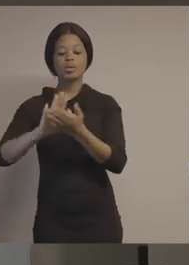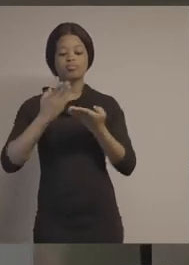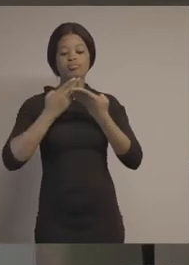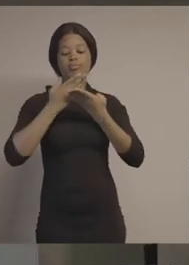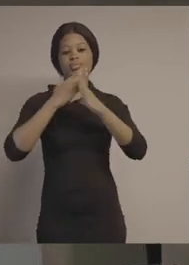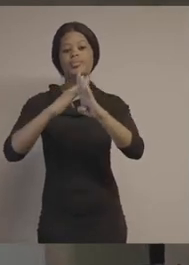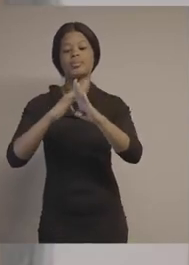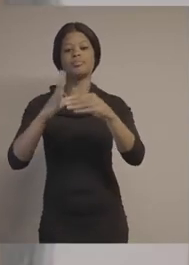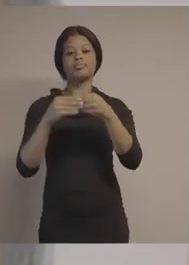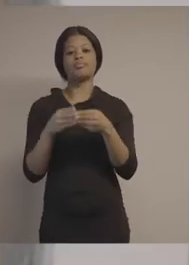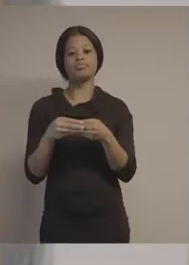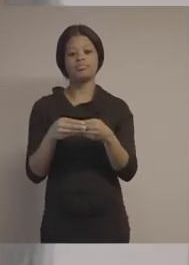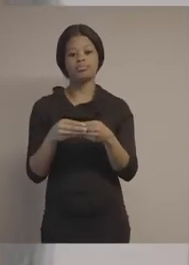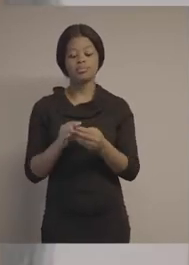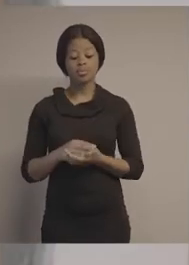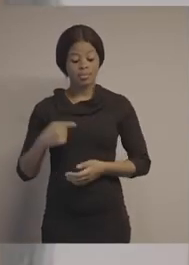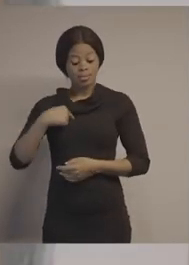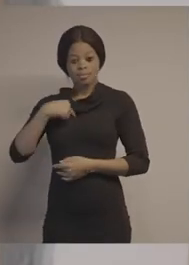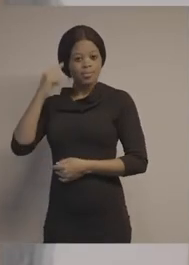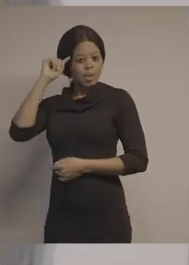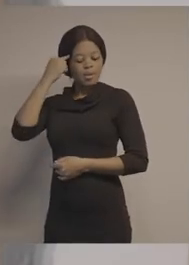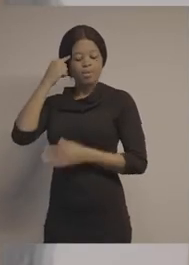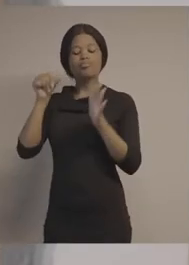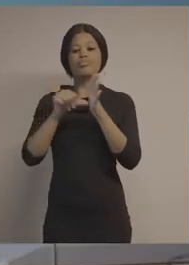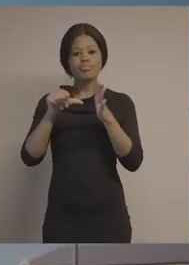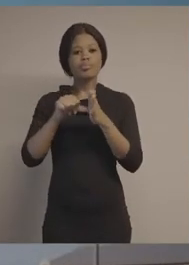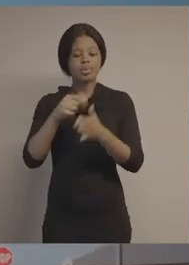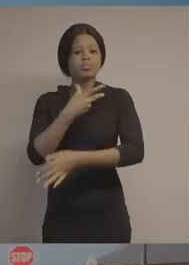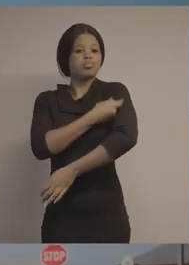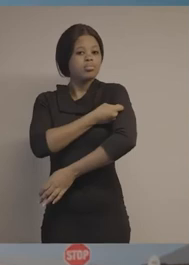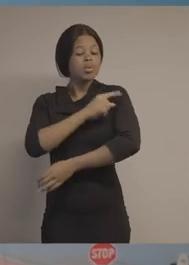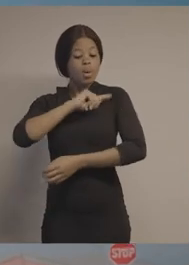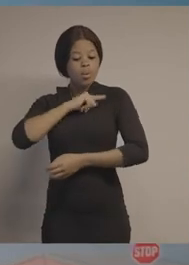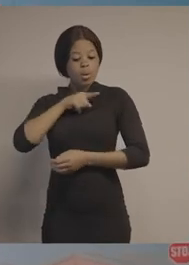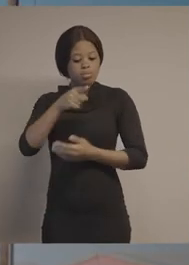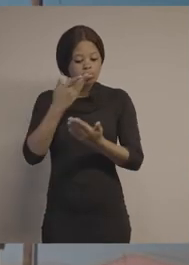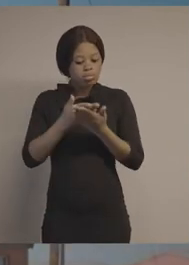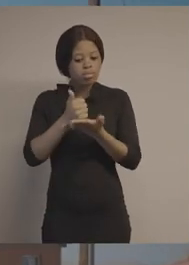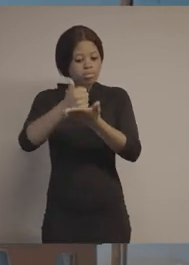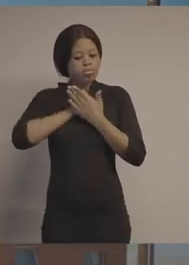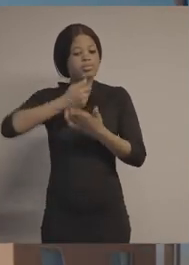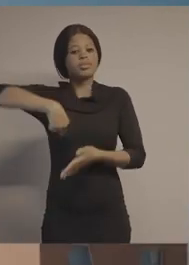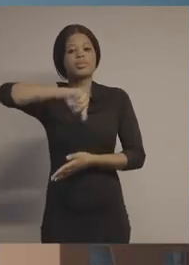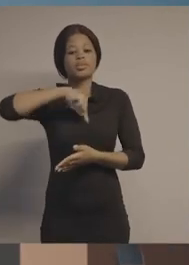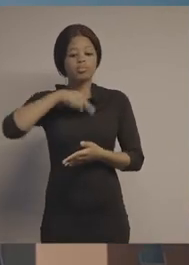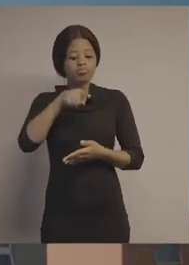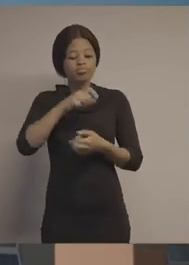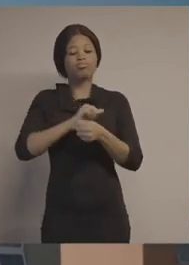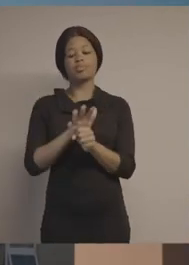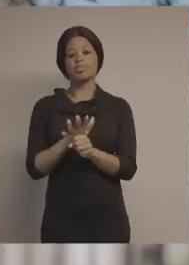protect your family members. Ndicinga uba kubalulekile uba sithathe ngoba lichiza elizonceda kwathina